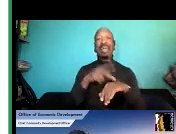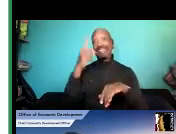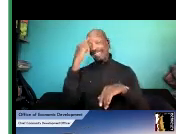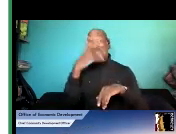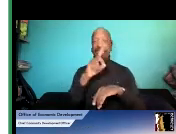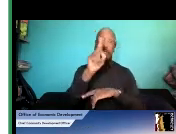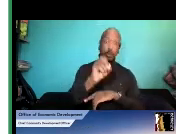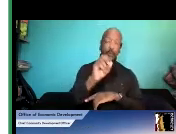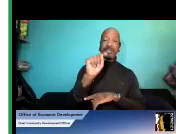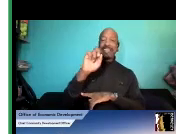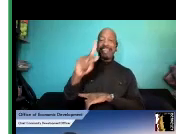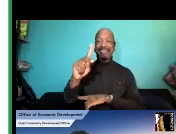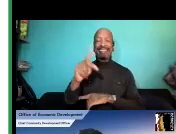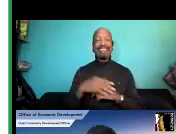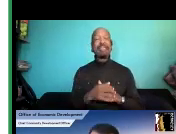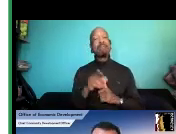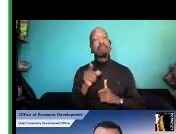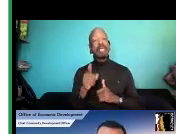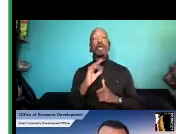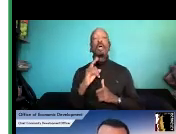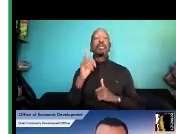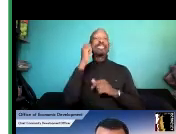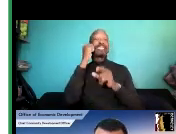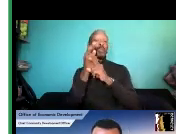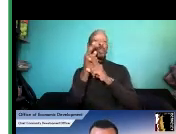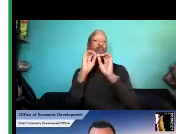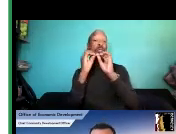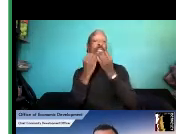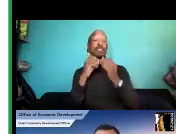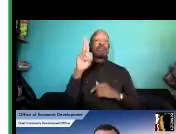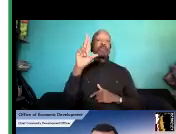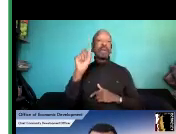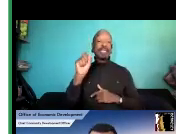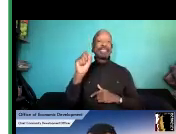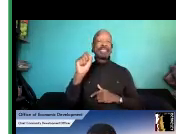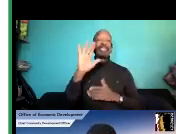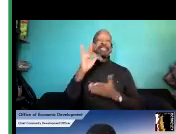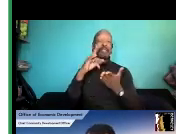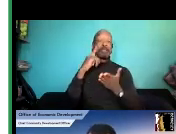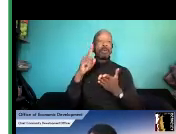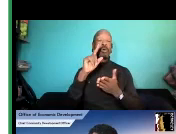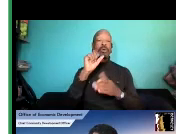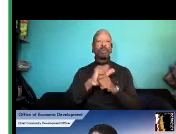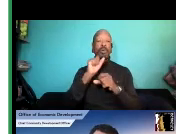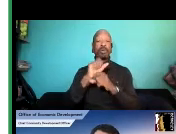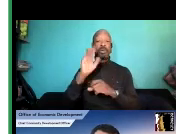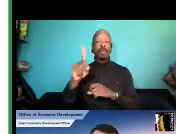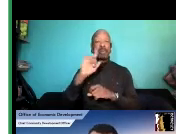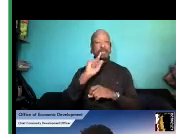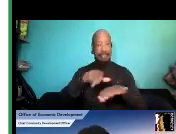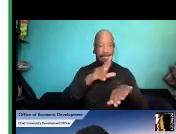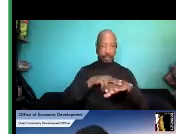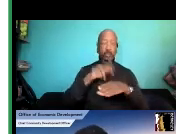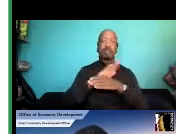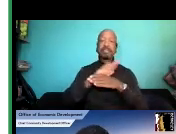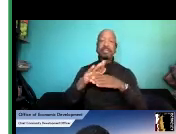the worker cooperative movement. They're the sister organization of the U.S. Federation of Worker Cooperatives, which is the National Business